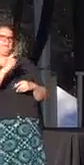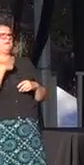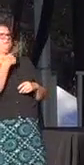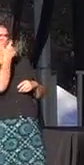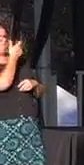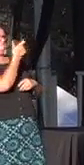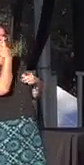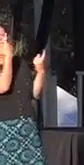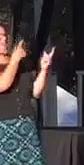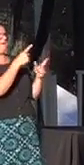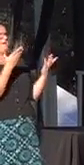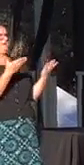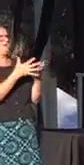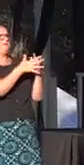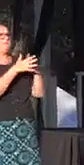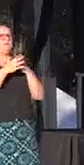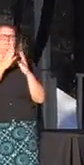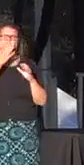city.